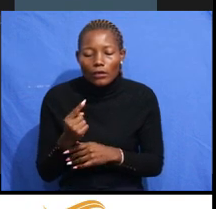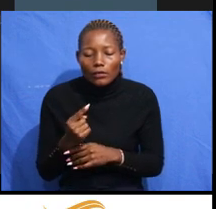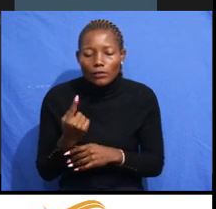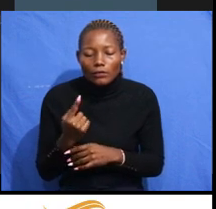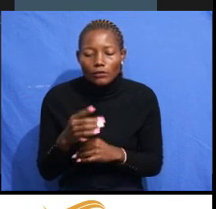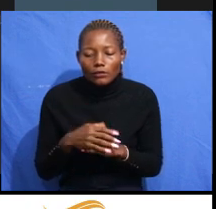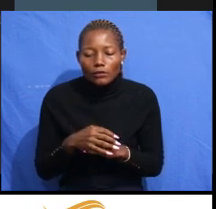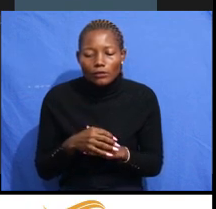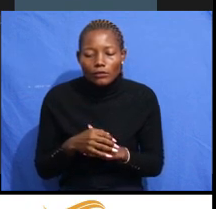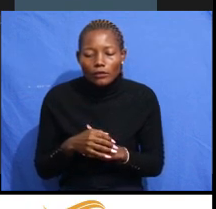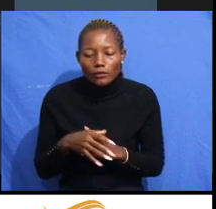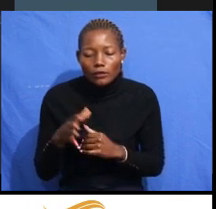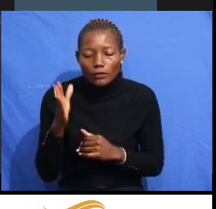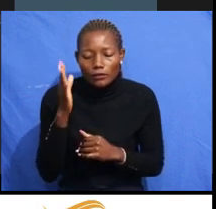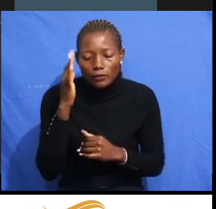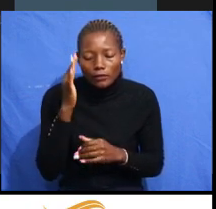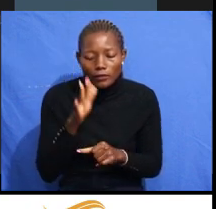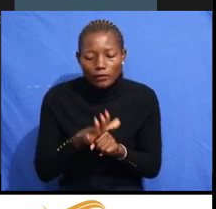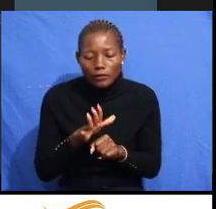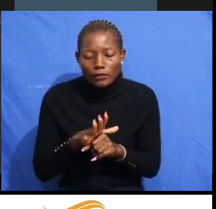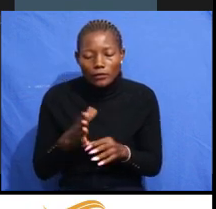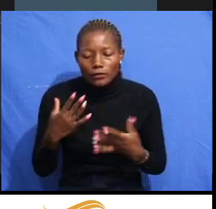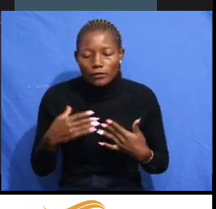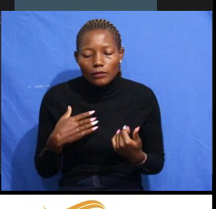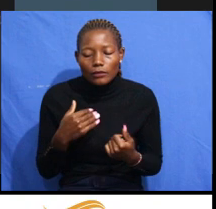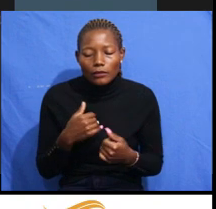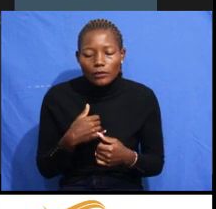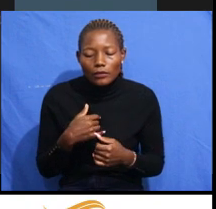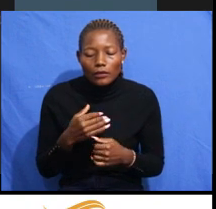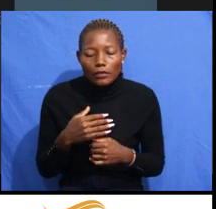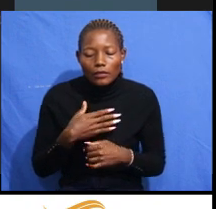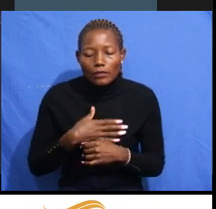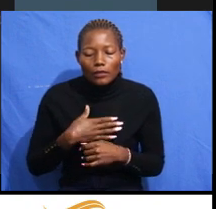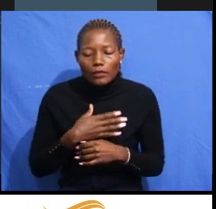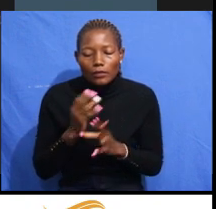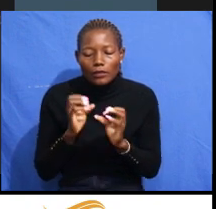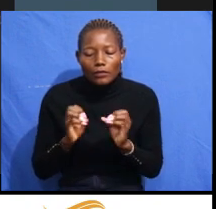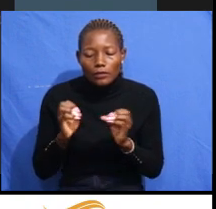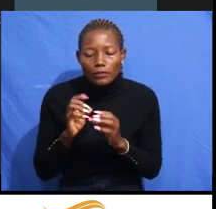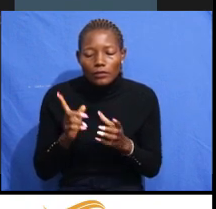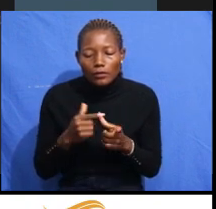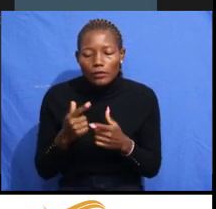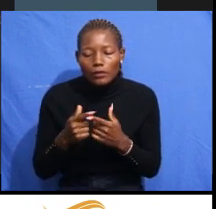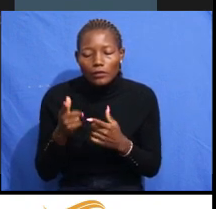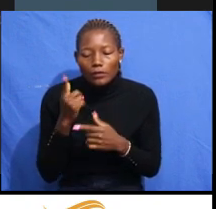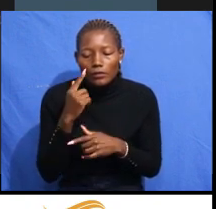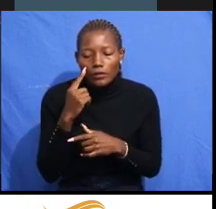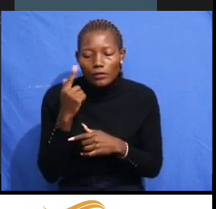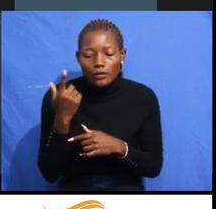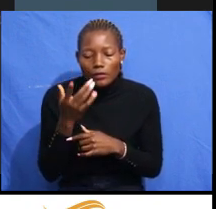terms of, a lot of people don't have this scientific background. And then you see what is the best way